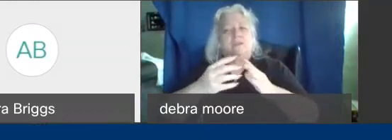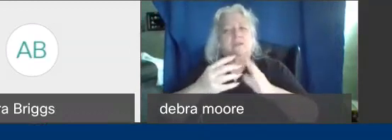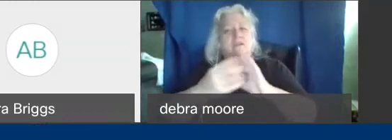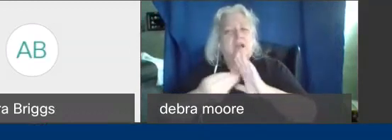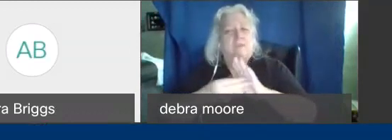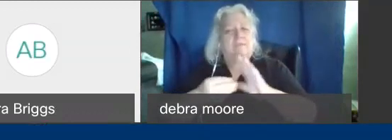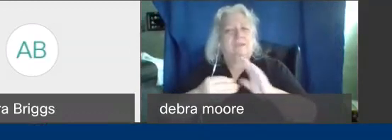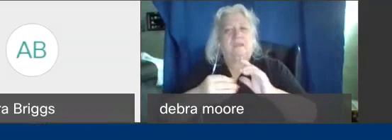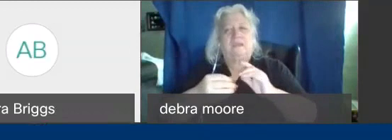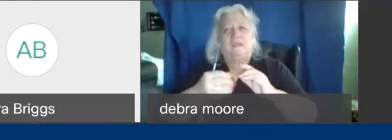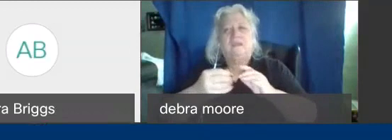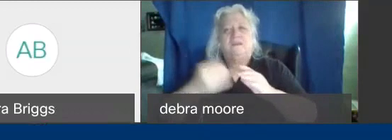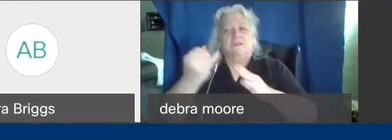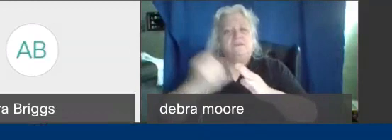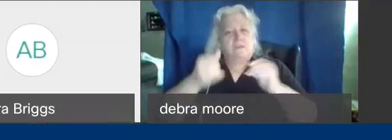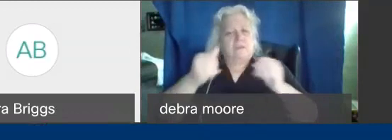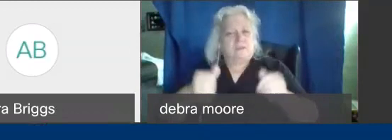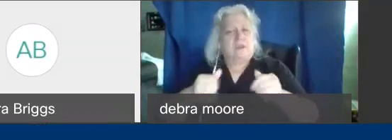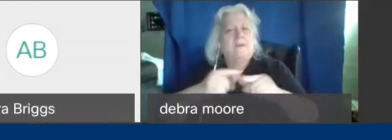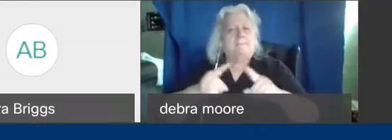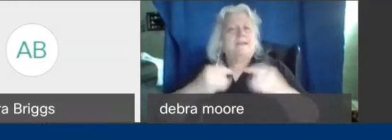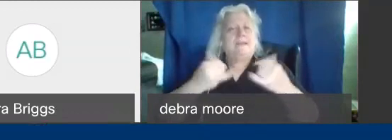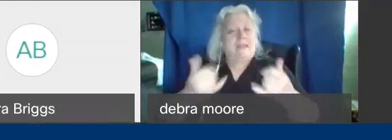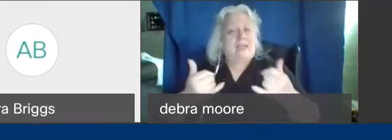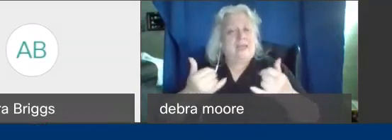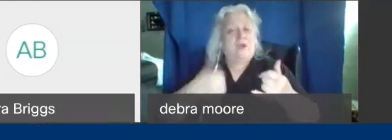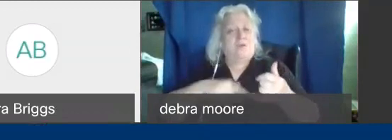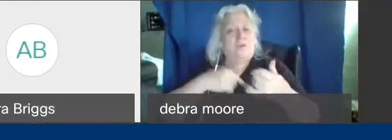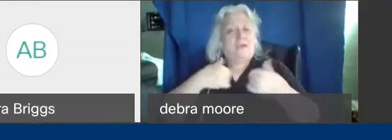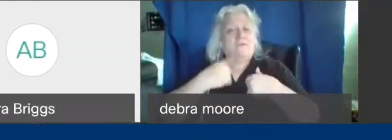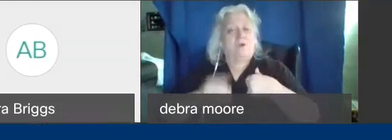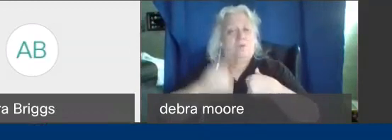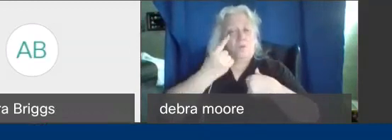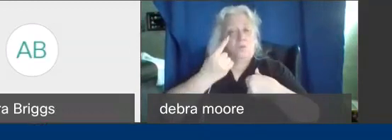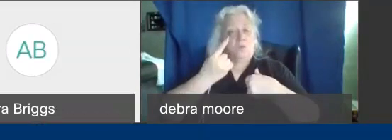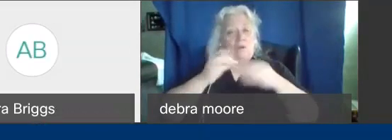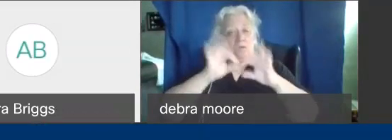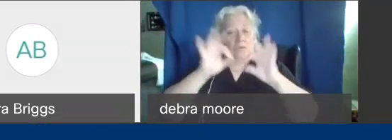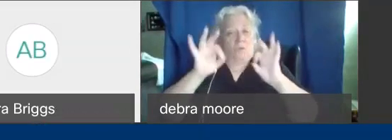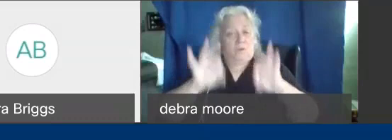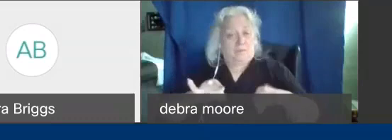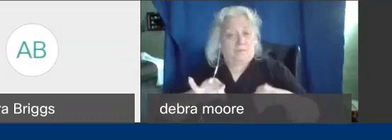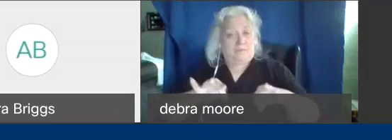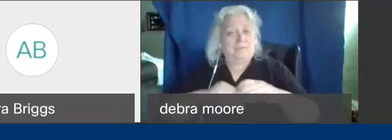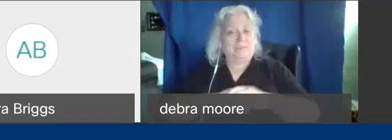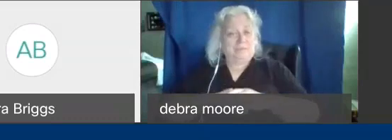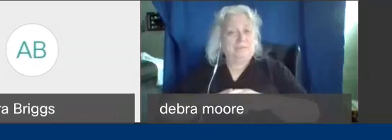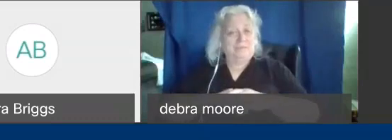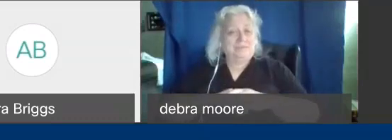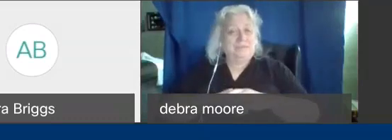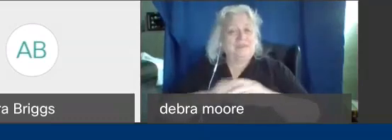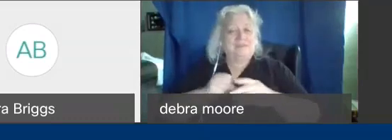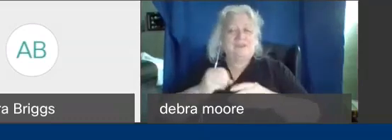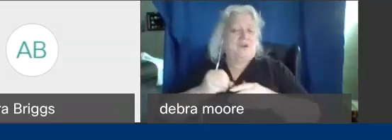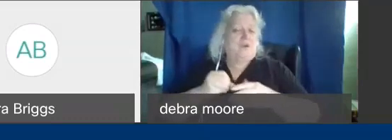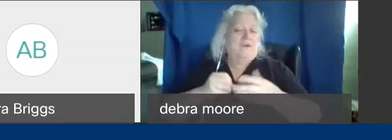would do those on one instead. But if there are any events you're hosting that require any little use of funds,